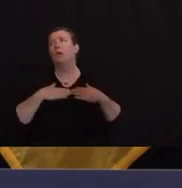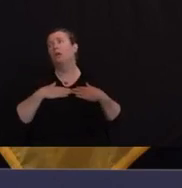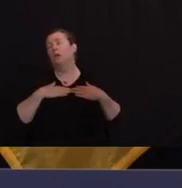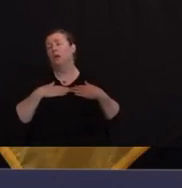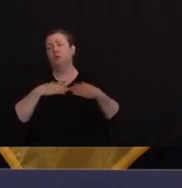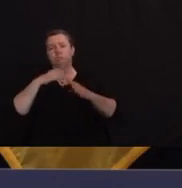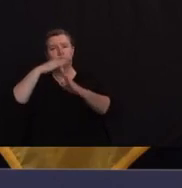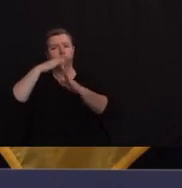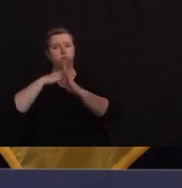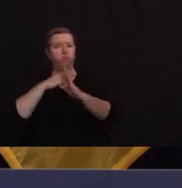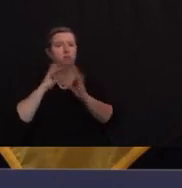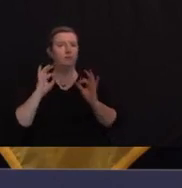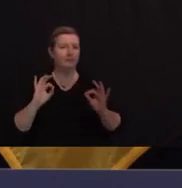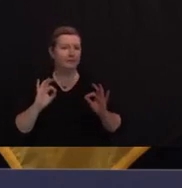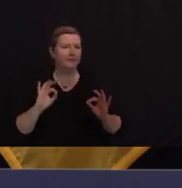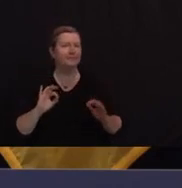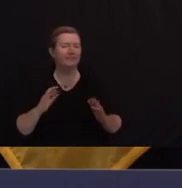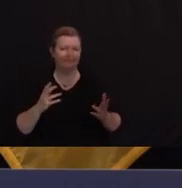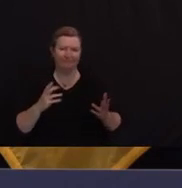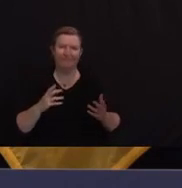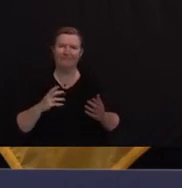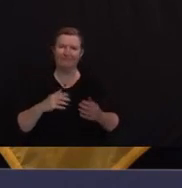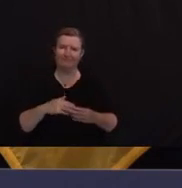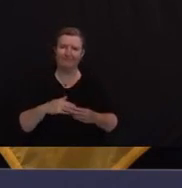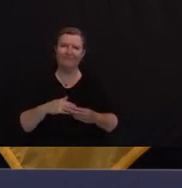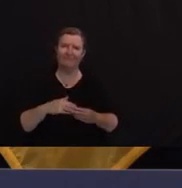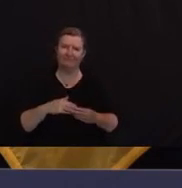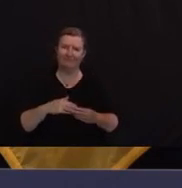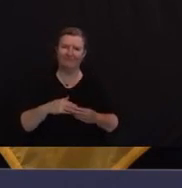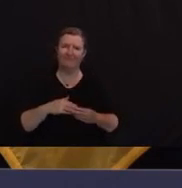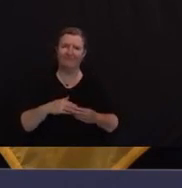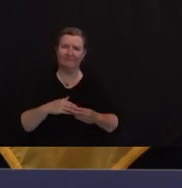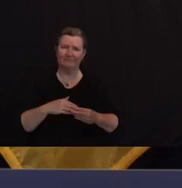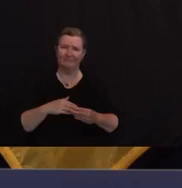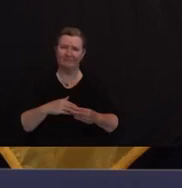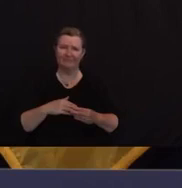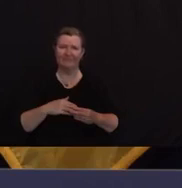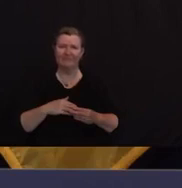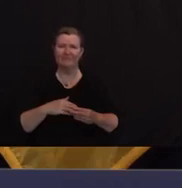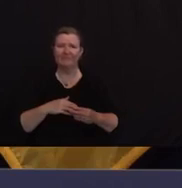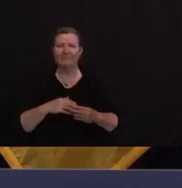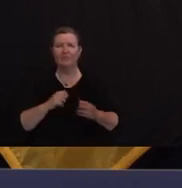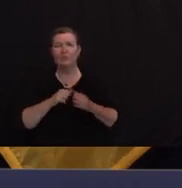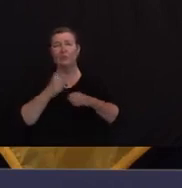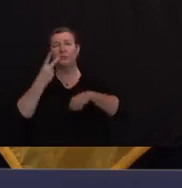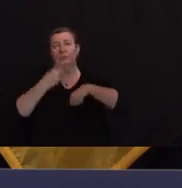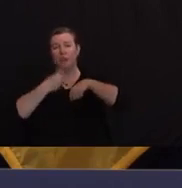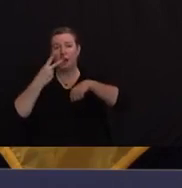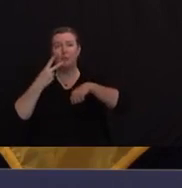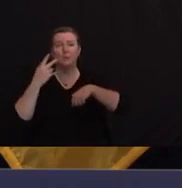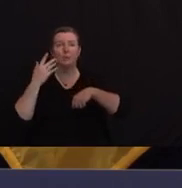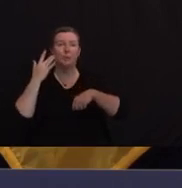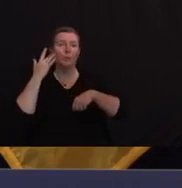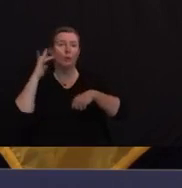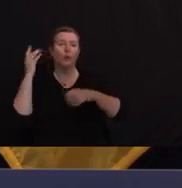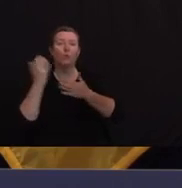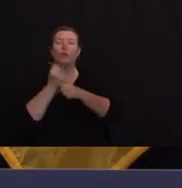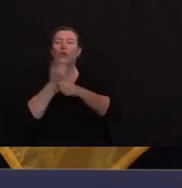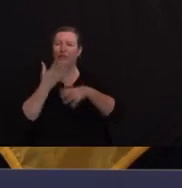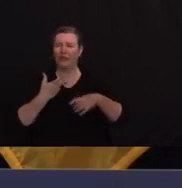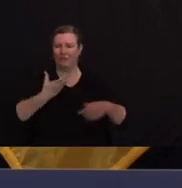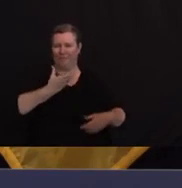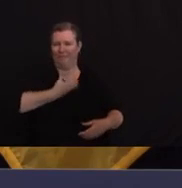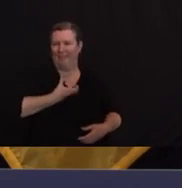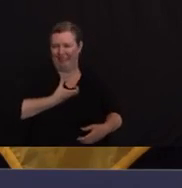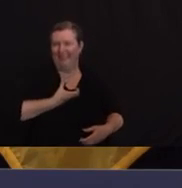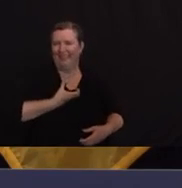Mo and her family. Two-time gold medal winner. Great parade. You and I saw her at the step off, and pretty